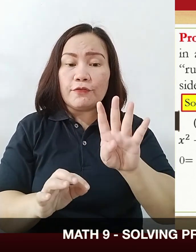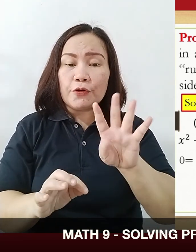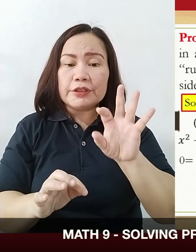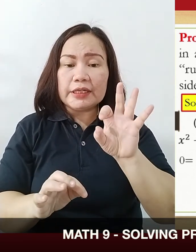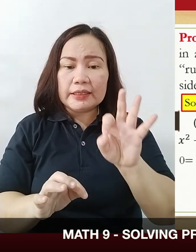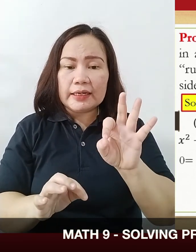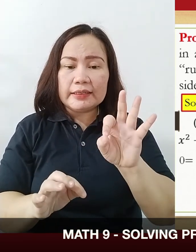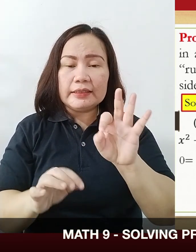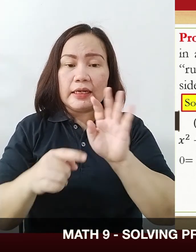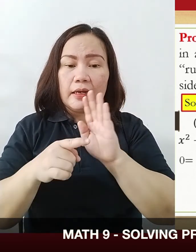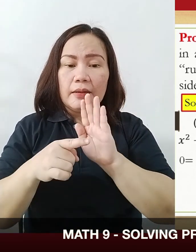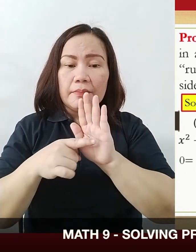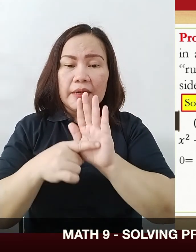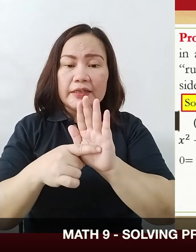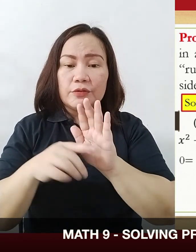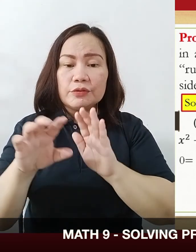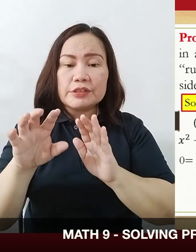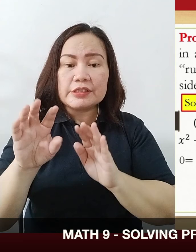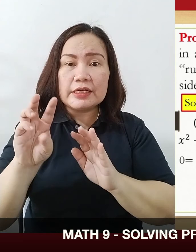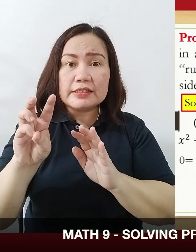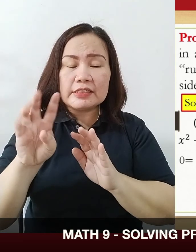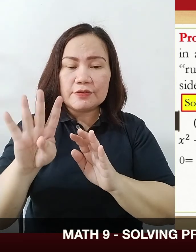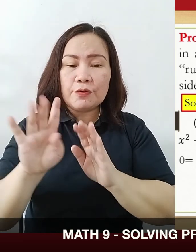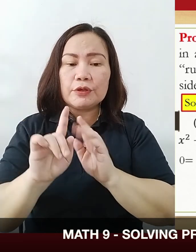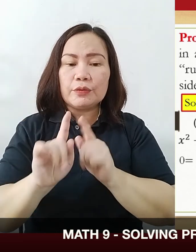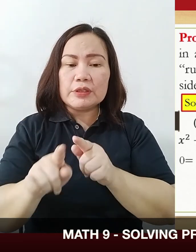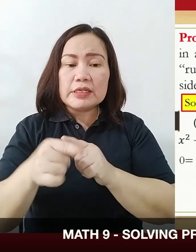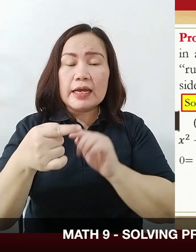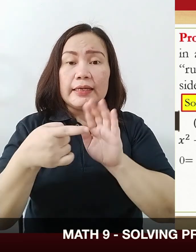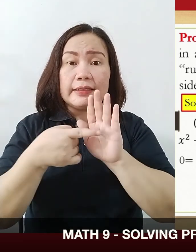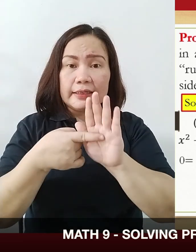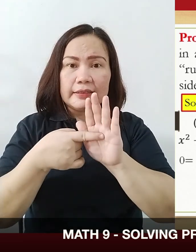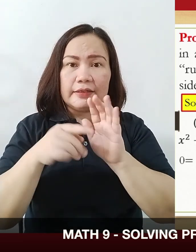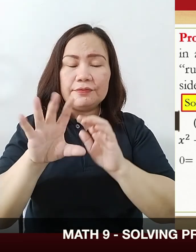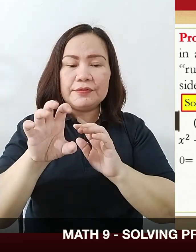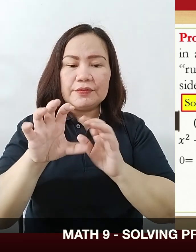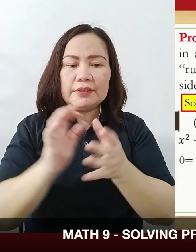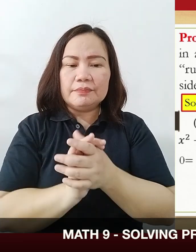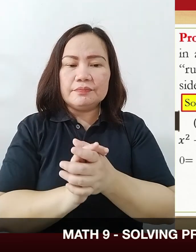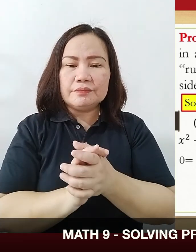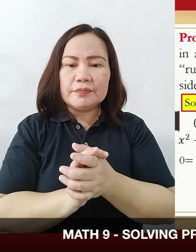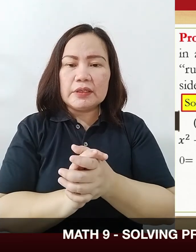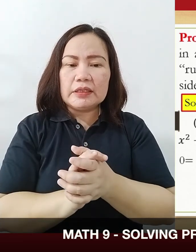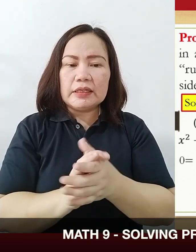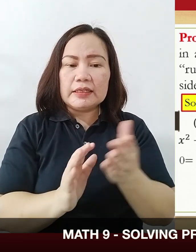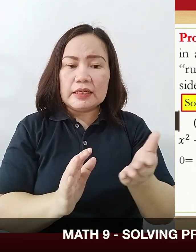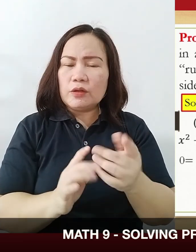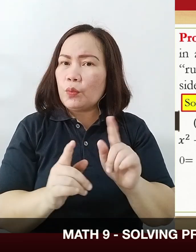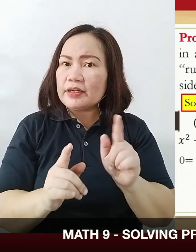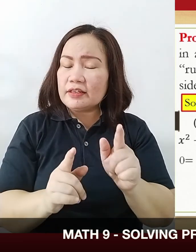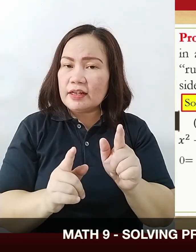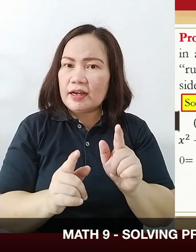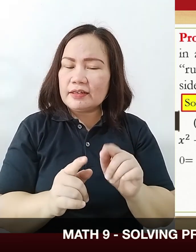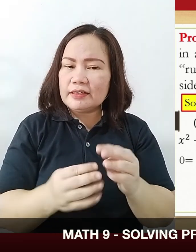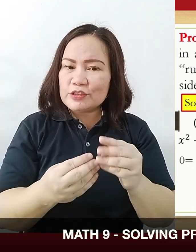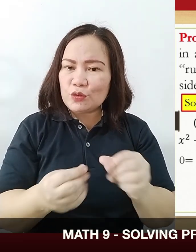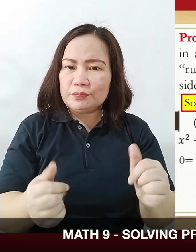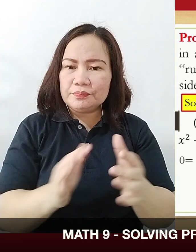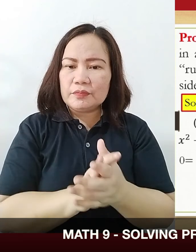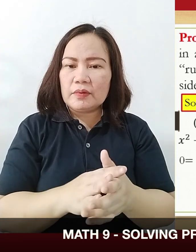this x squared minus 2x minus 15, anong pwede natin gawin dyan? Pwede natin siyang isolve